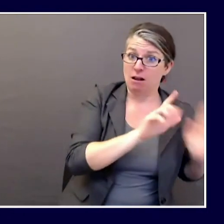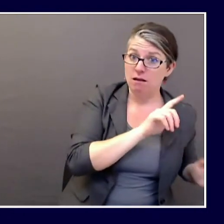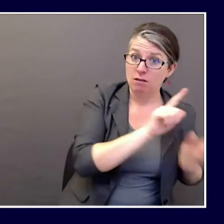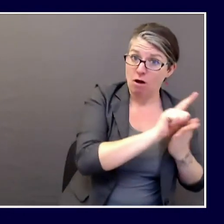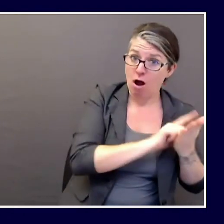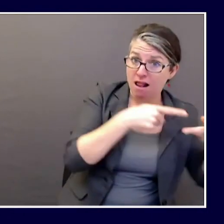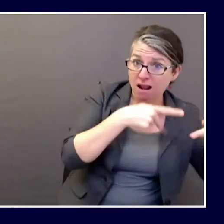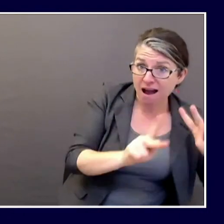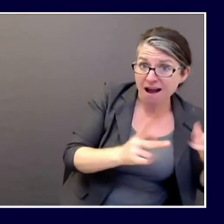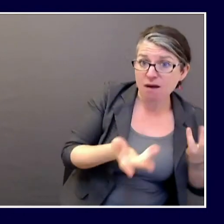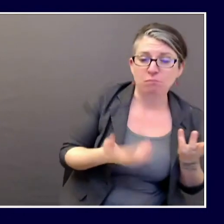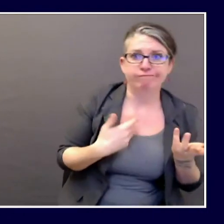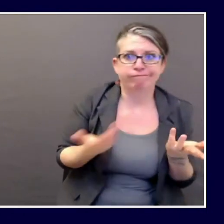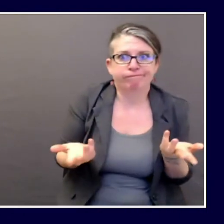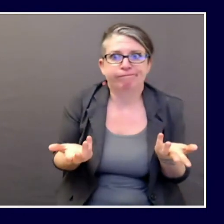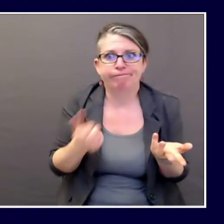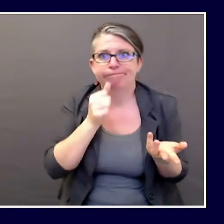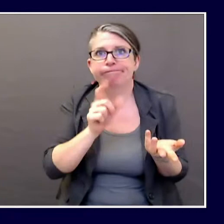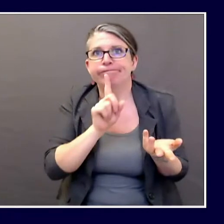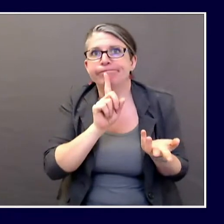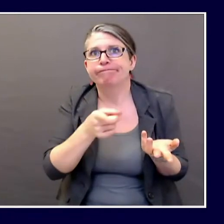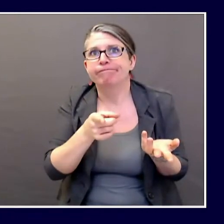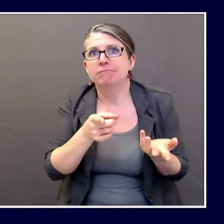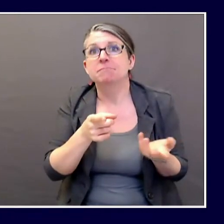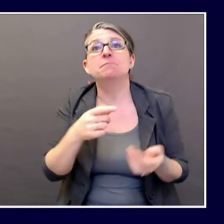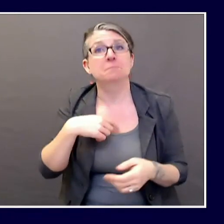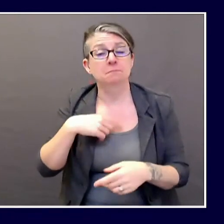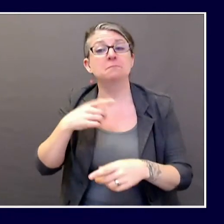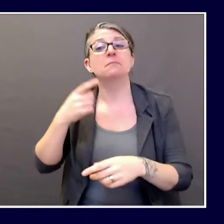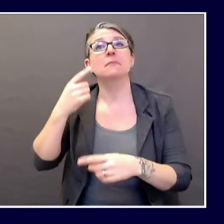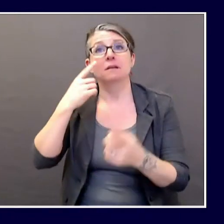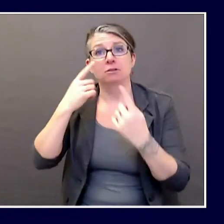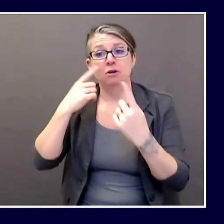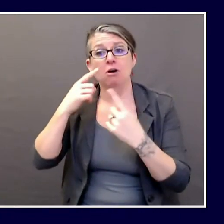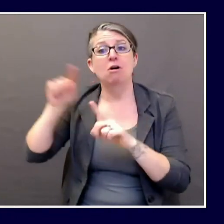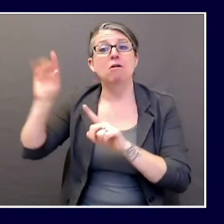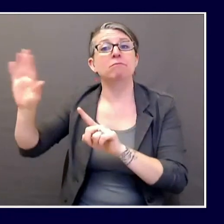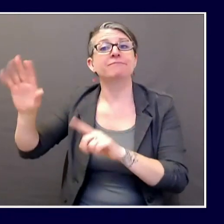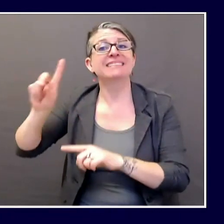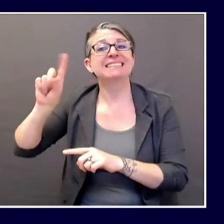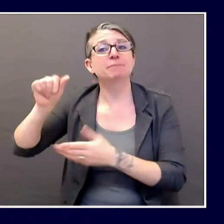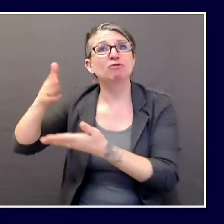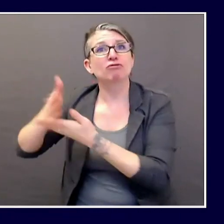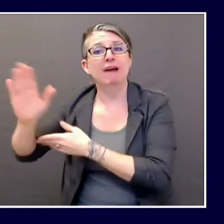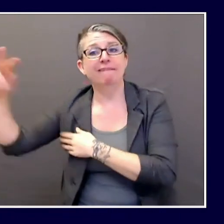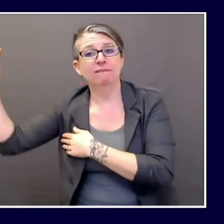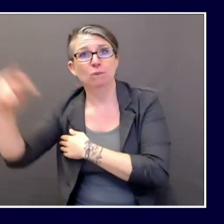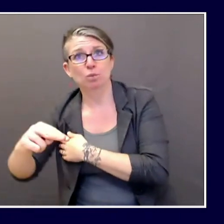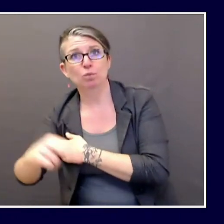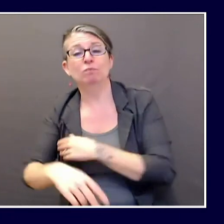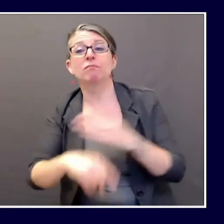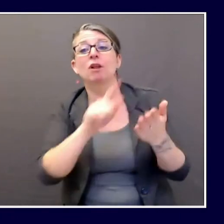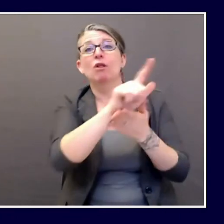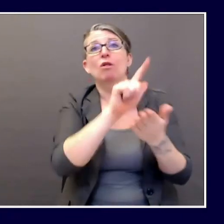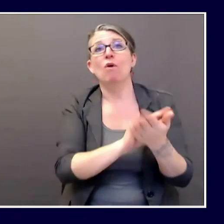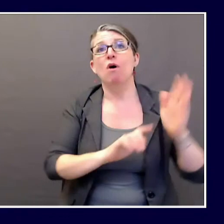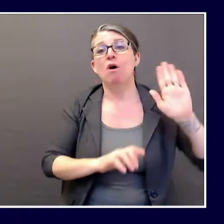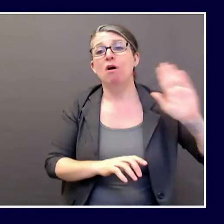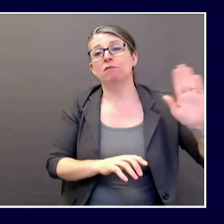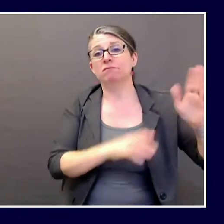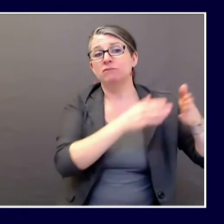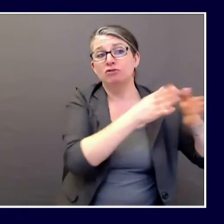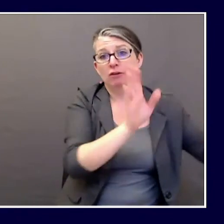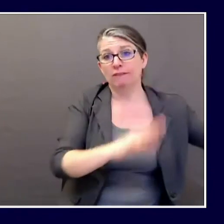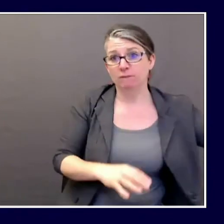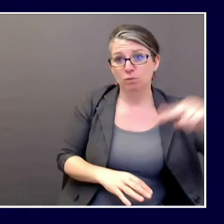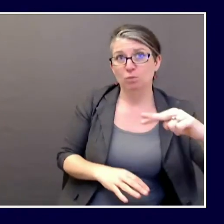various disability rights standpoints. So I'm not sure what the answer, Chris, is, and I mean that in I'm not sure if there is an answer right at this time.